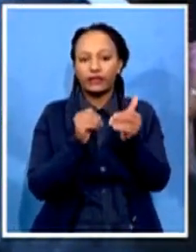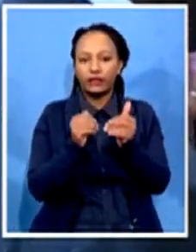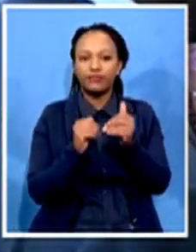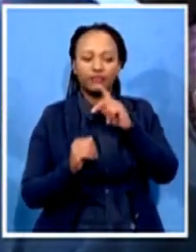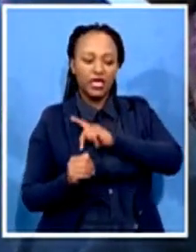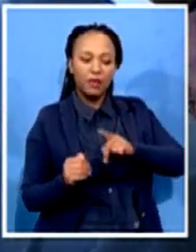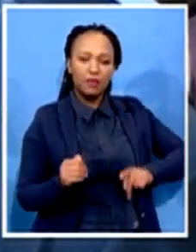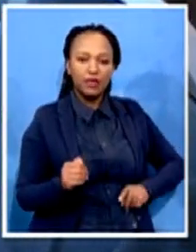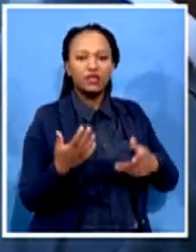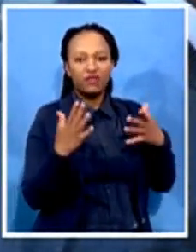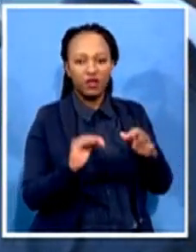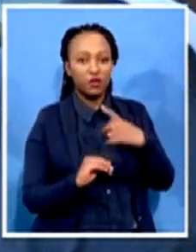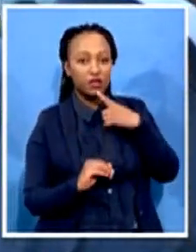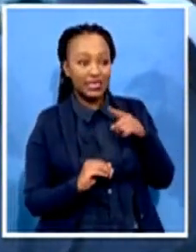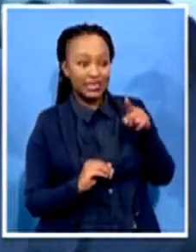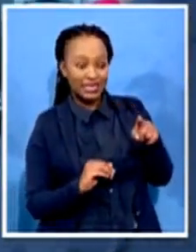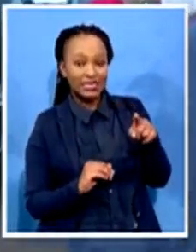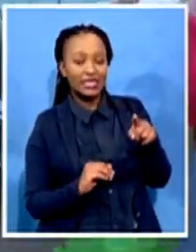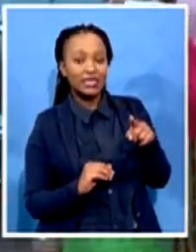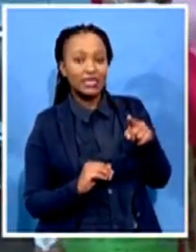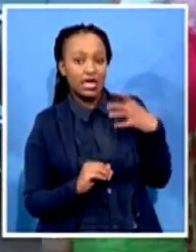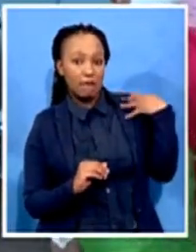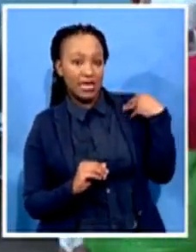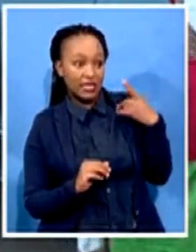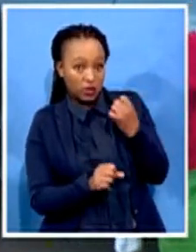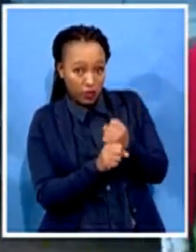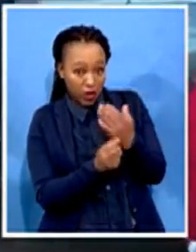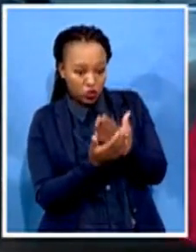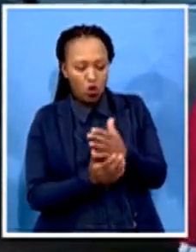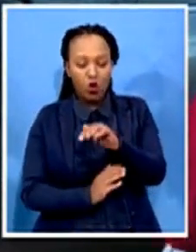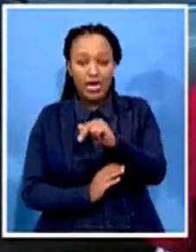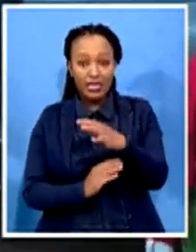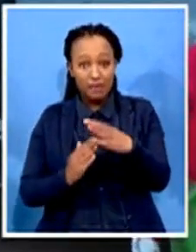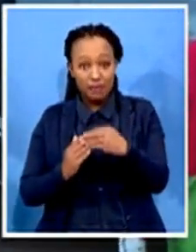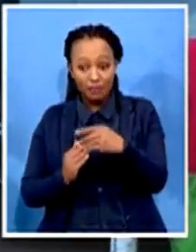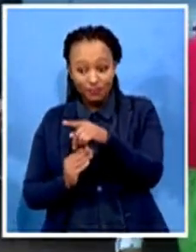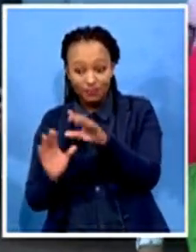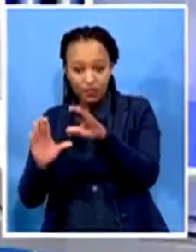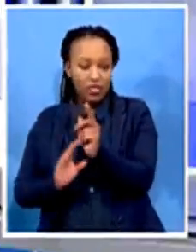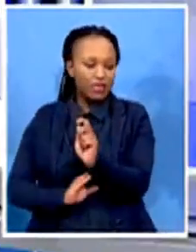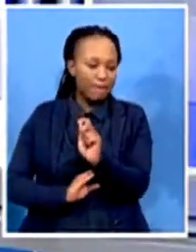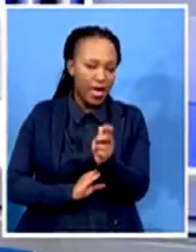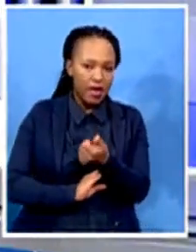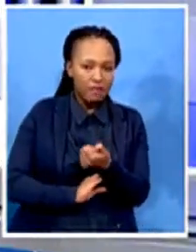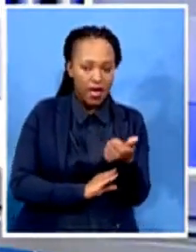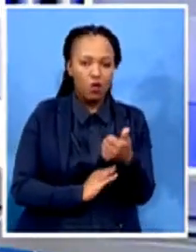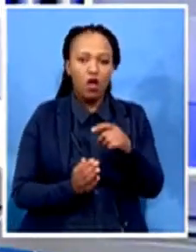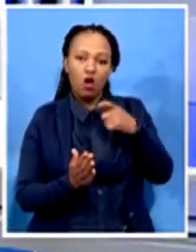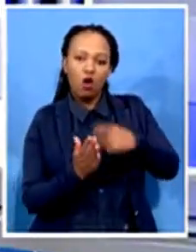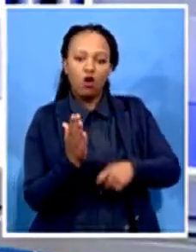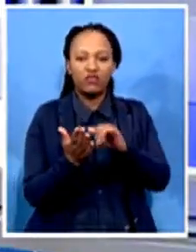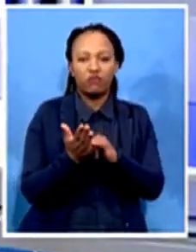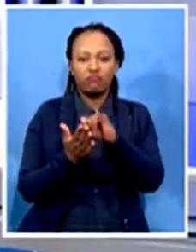to make sure that the ANC reimburses the state for the costs of the flight to Harare. Let's get